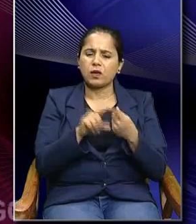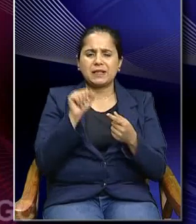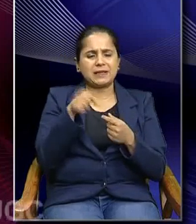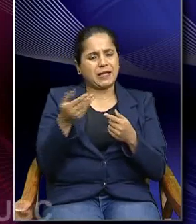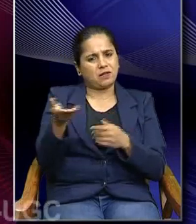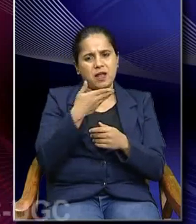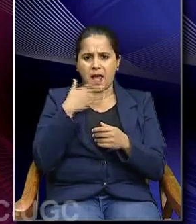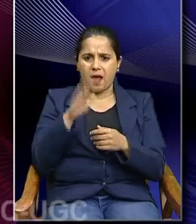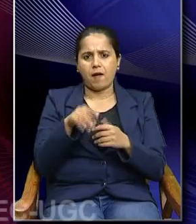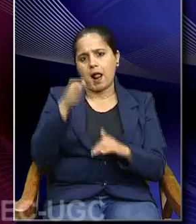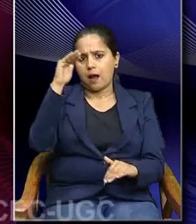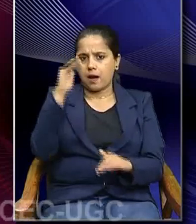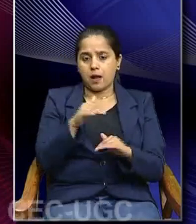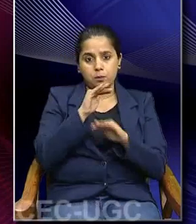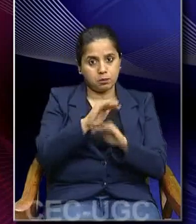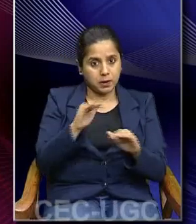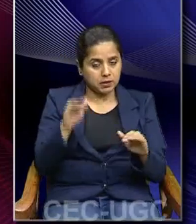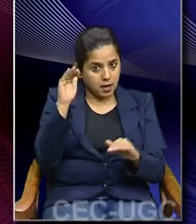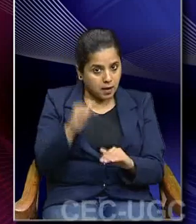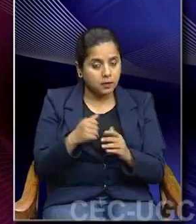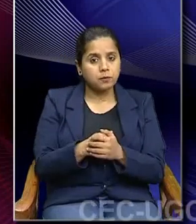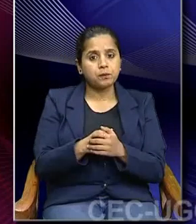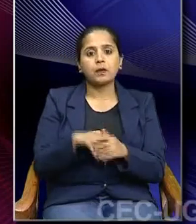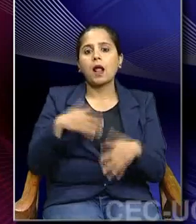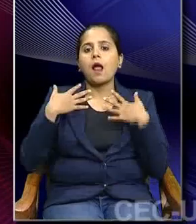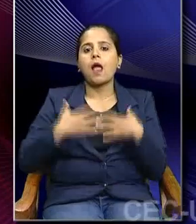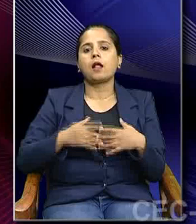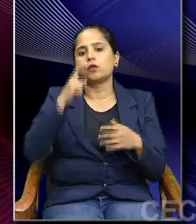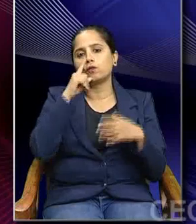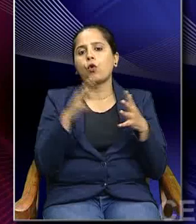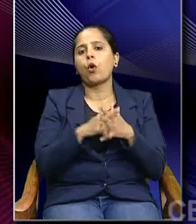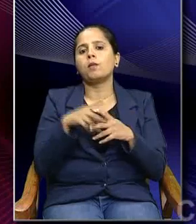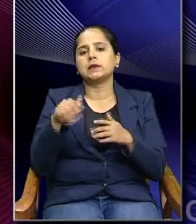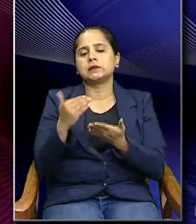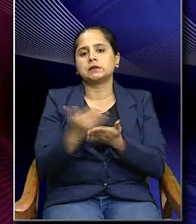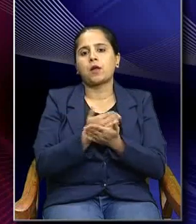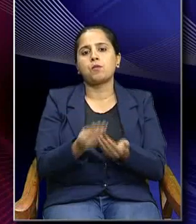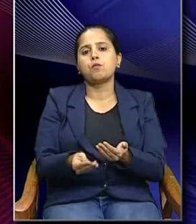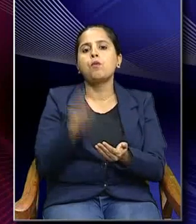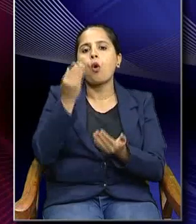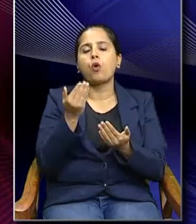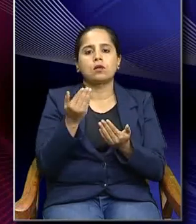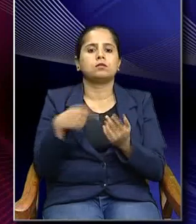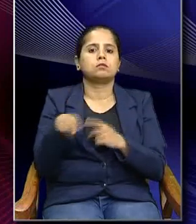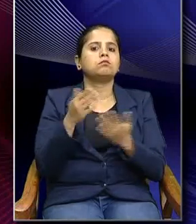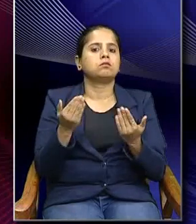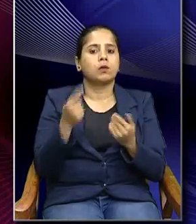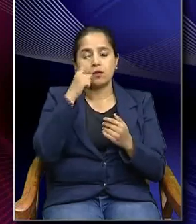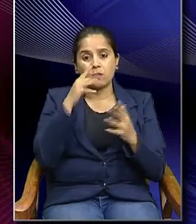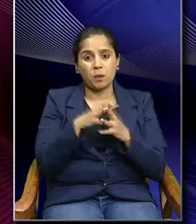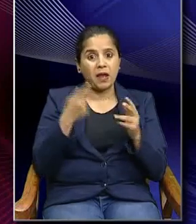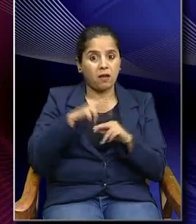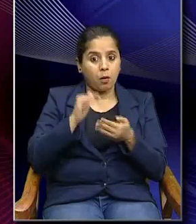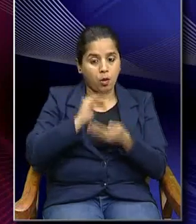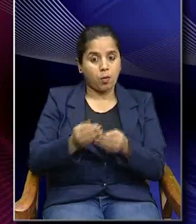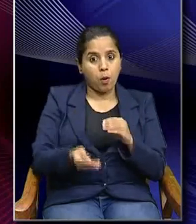have less number of children, the health of the women is more safe and secure. So, the more the reproduction